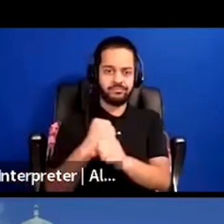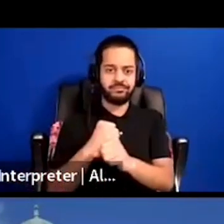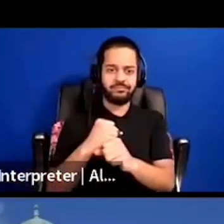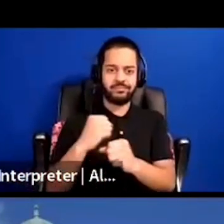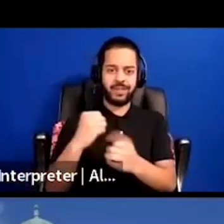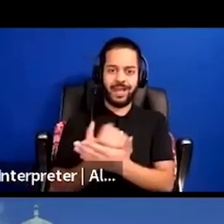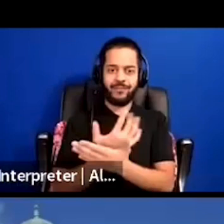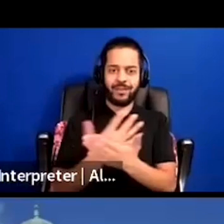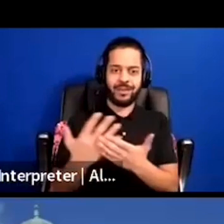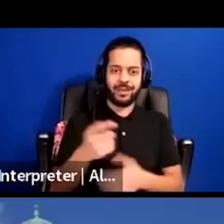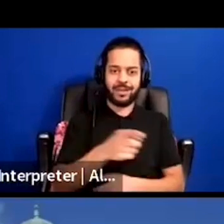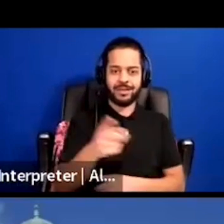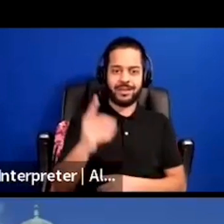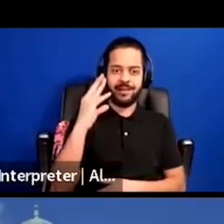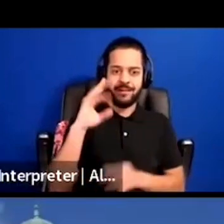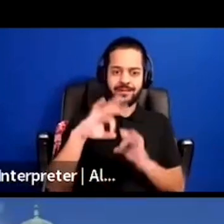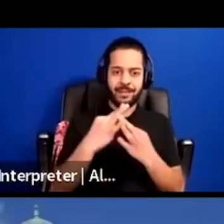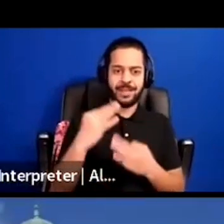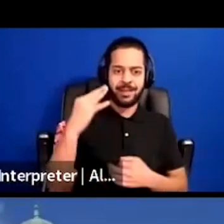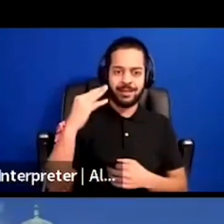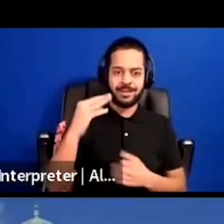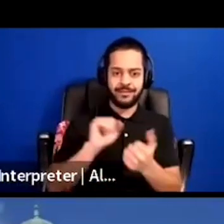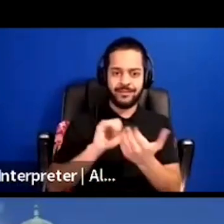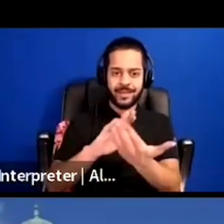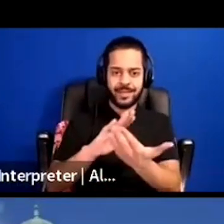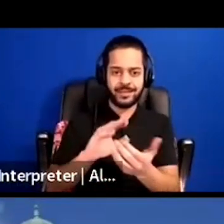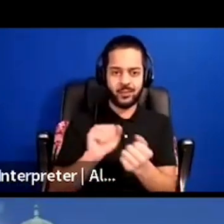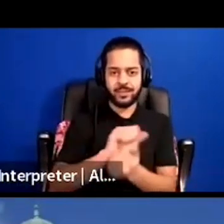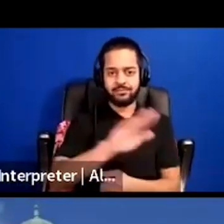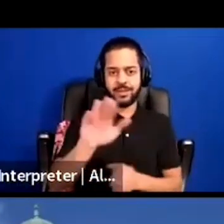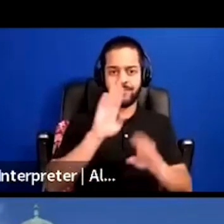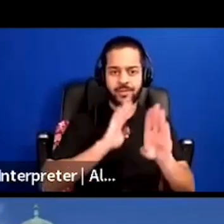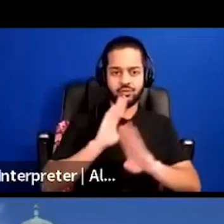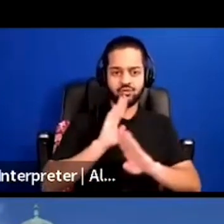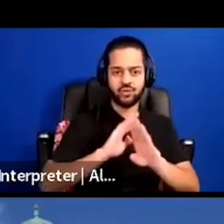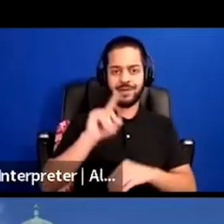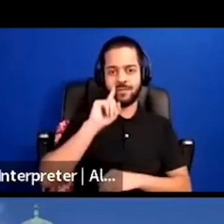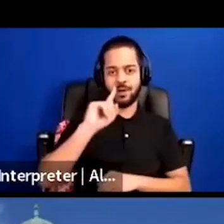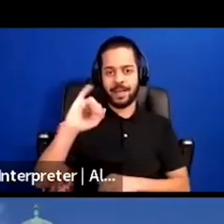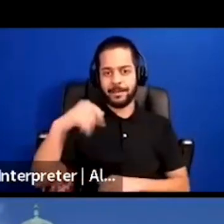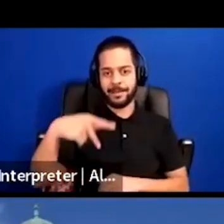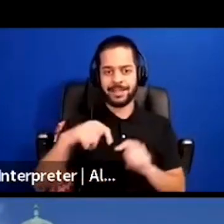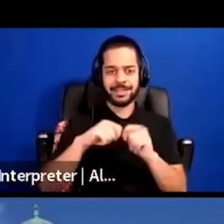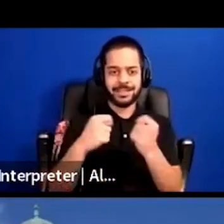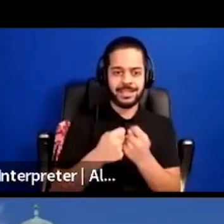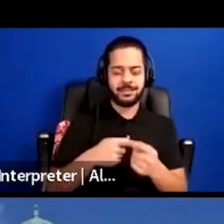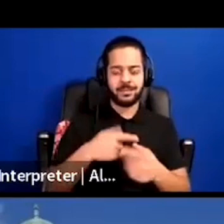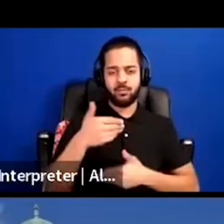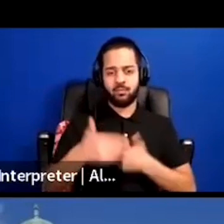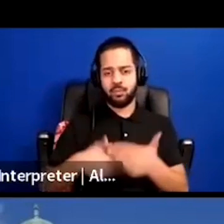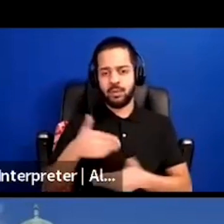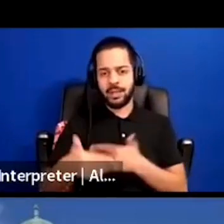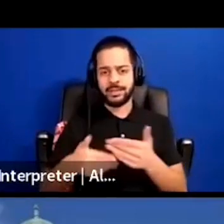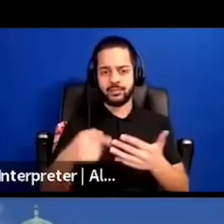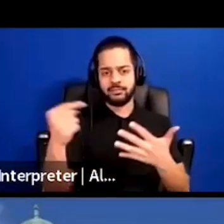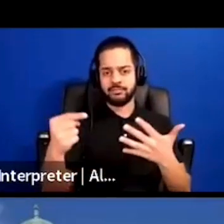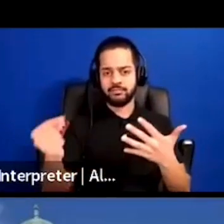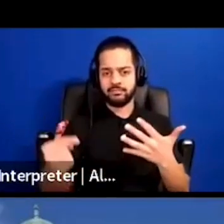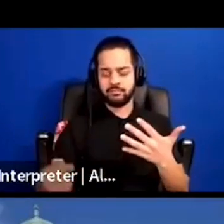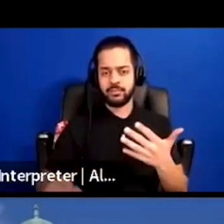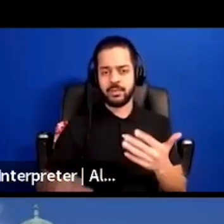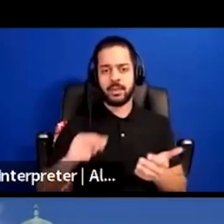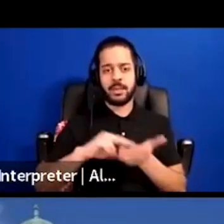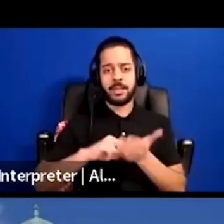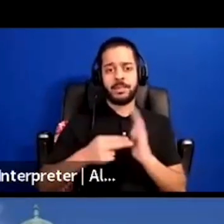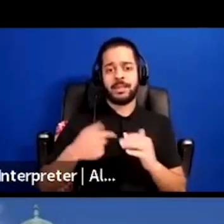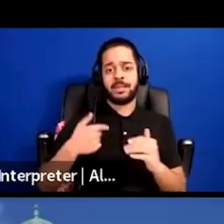are experiencing with their frustration with their IEP teams and processes with that. So I'm